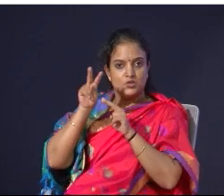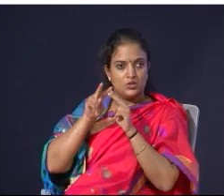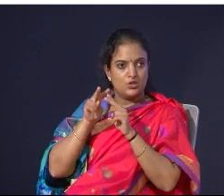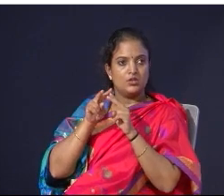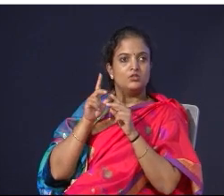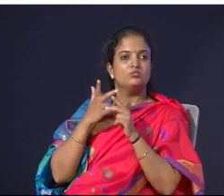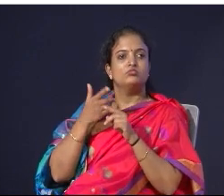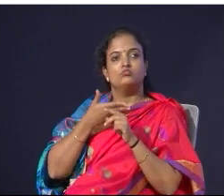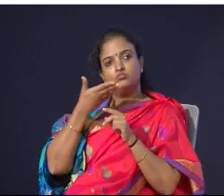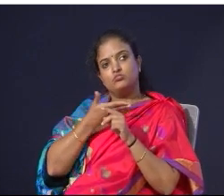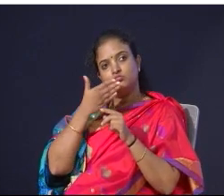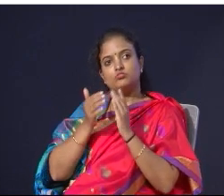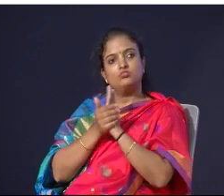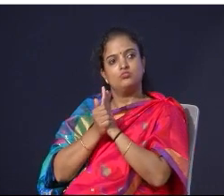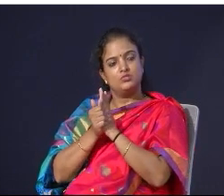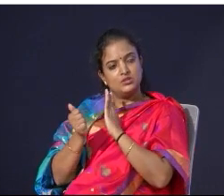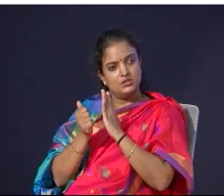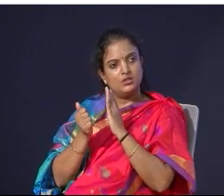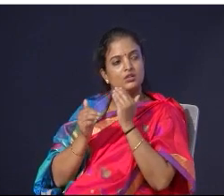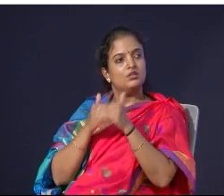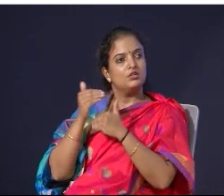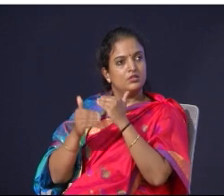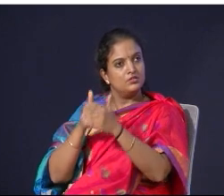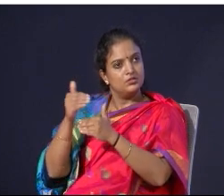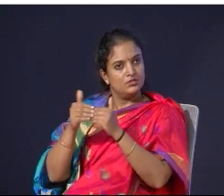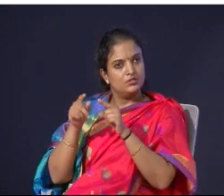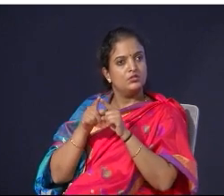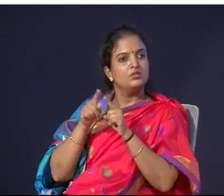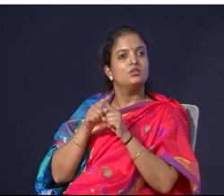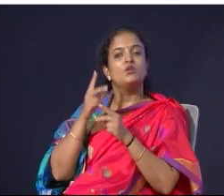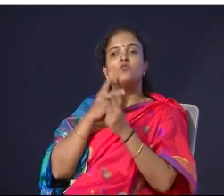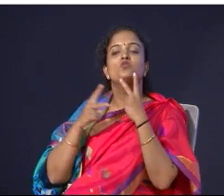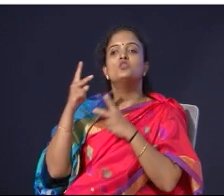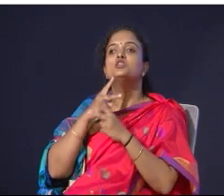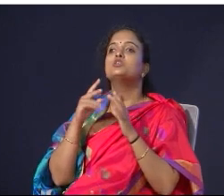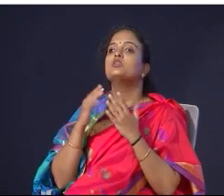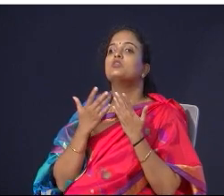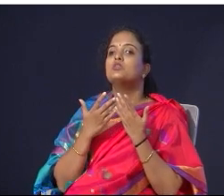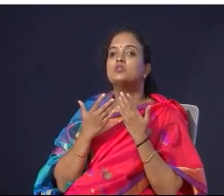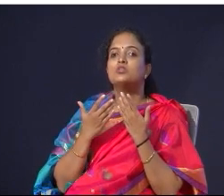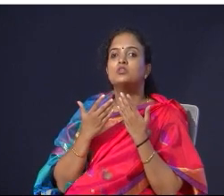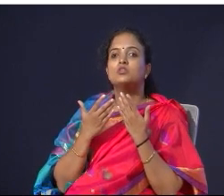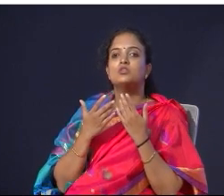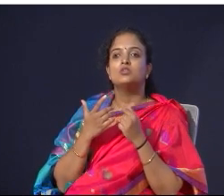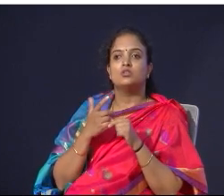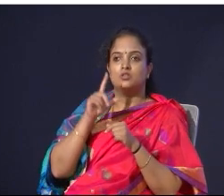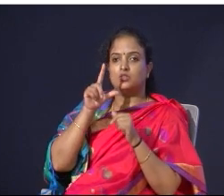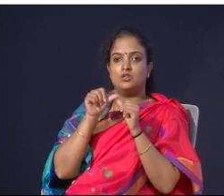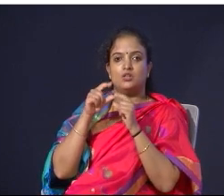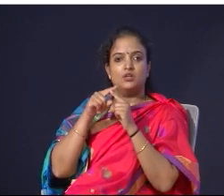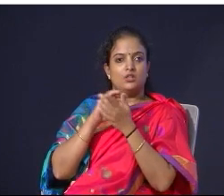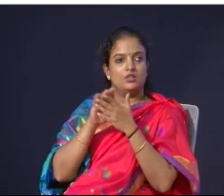to train each skill one by one. So what is visual efficiency? Natala Baraga, she is the mother of low